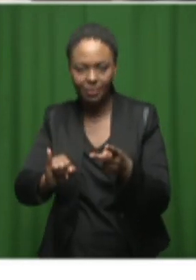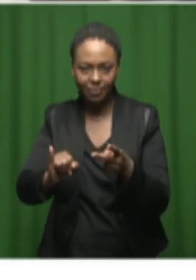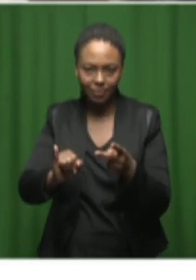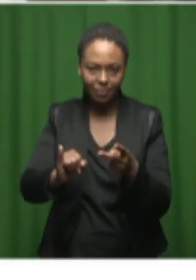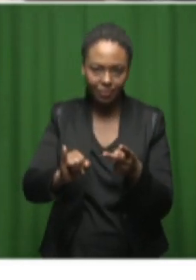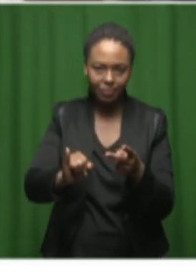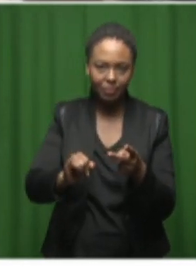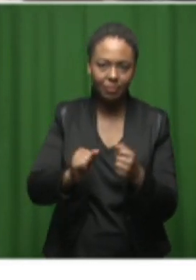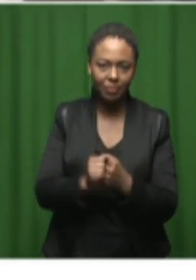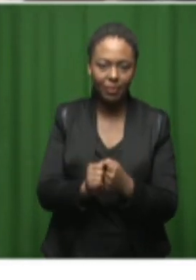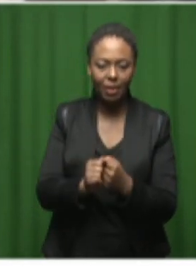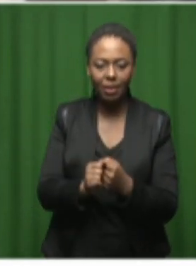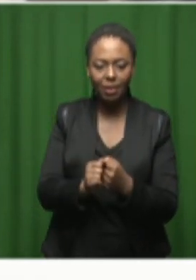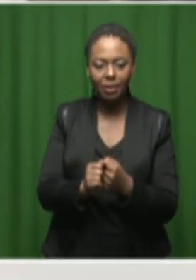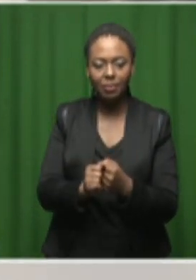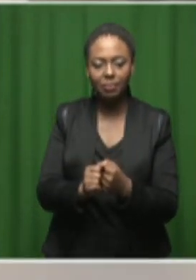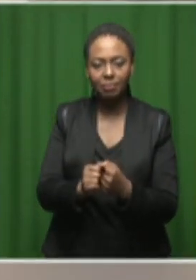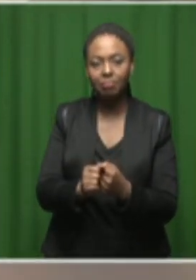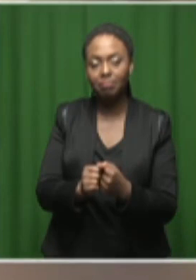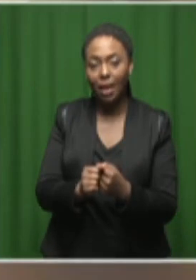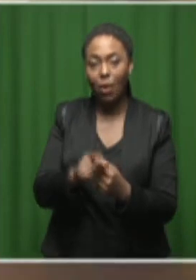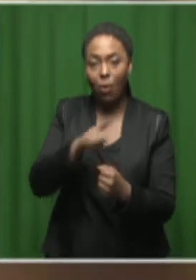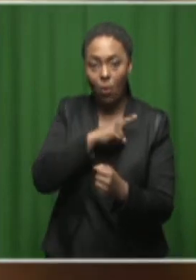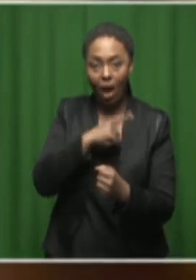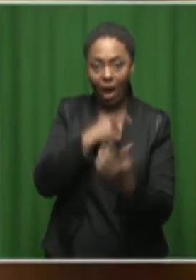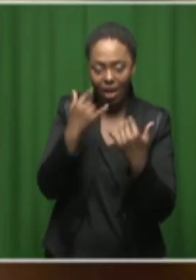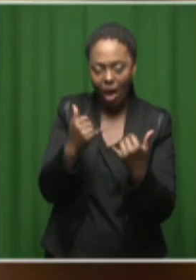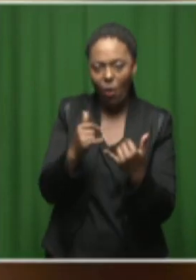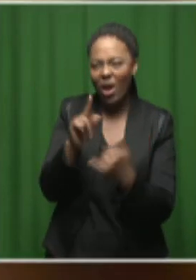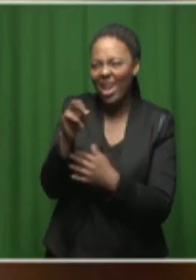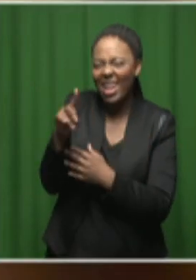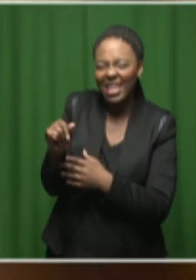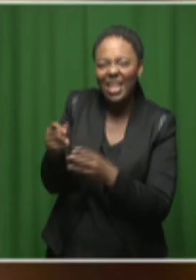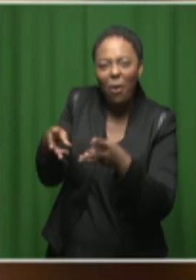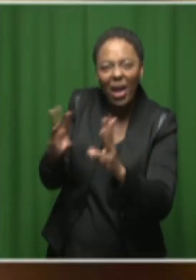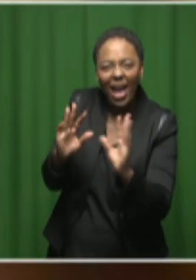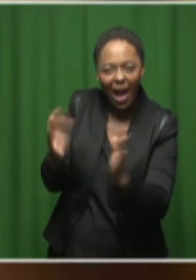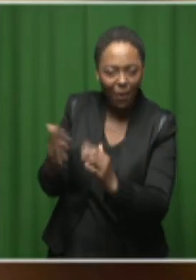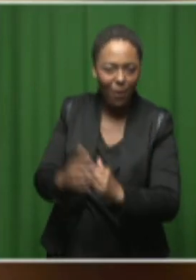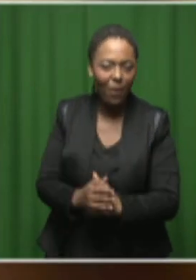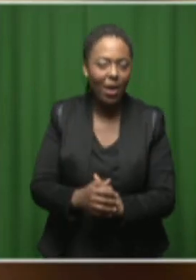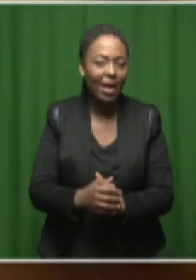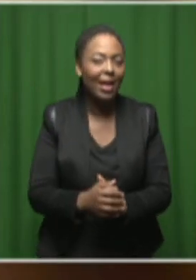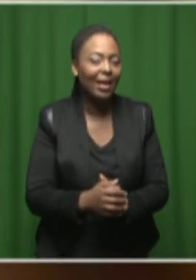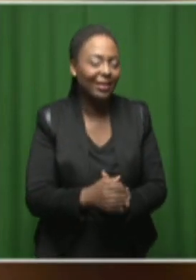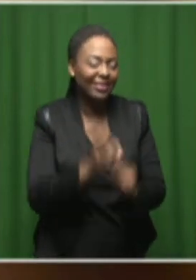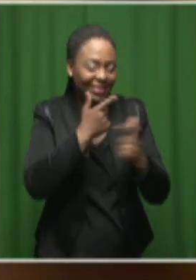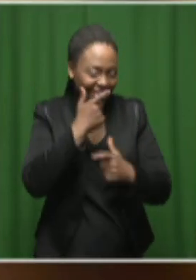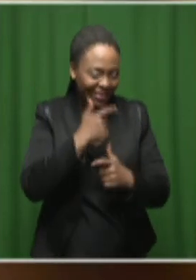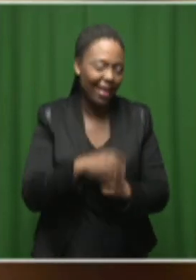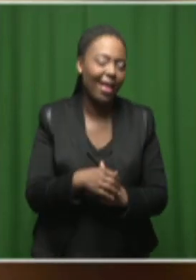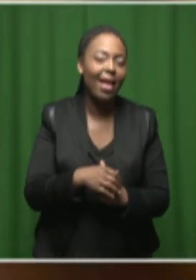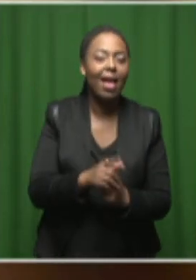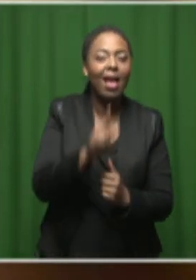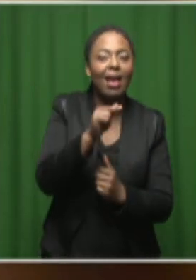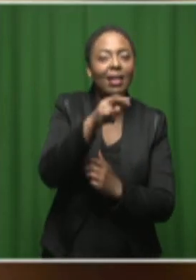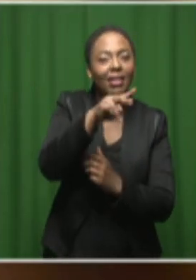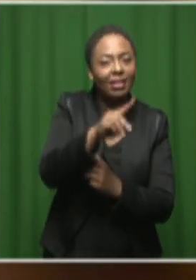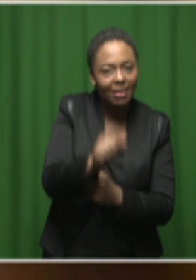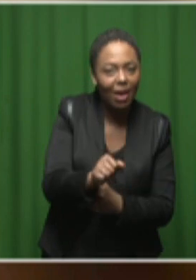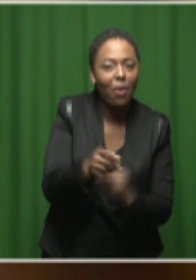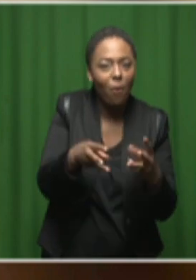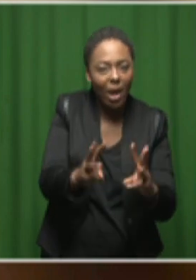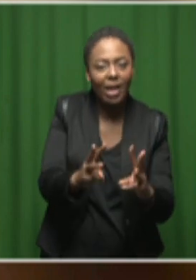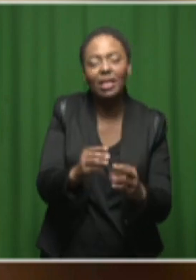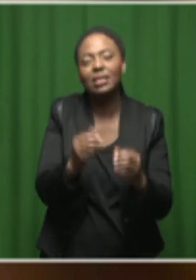beef stew? Is there a particular way, the Linda way that you do it? So the Linda way is to really start it, firstly is to cook